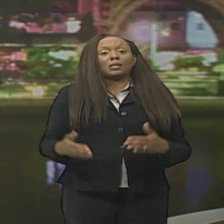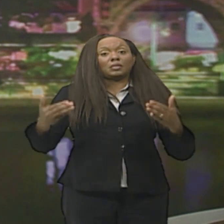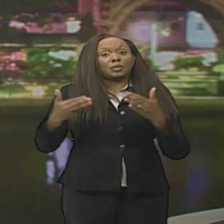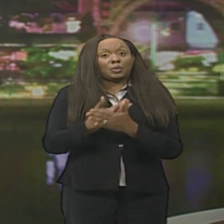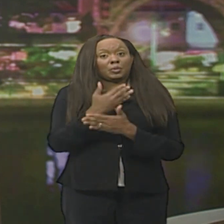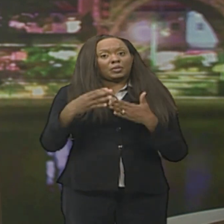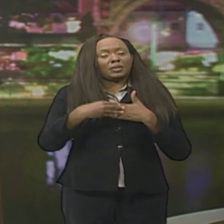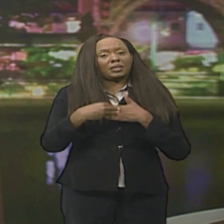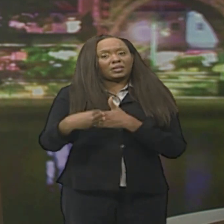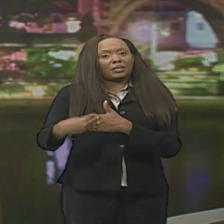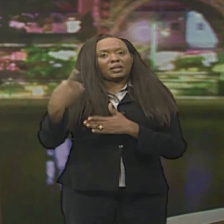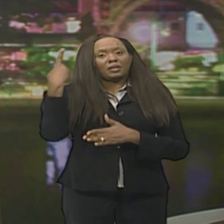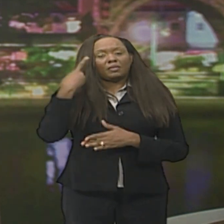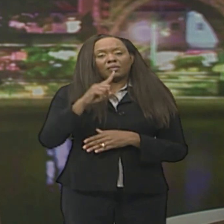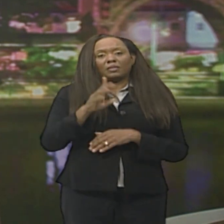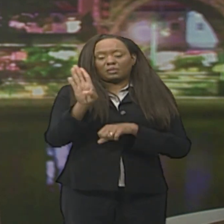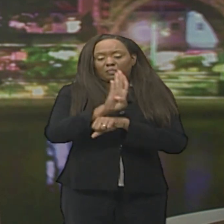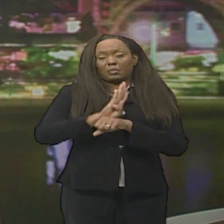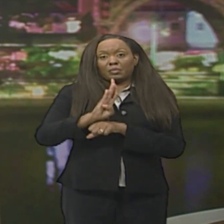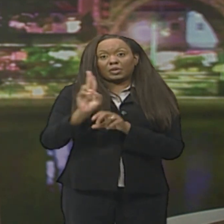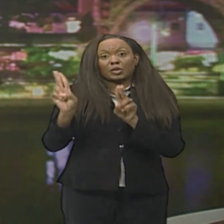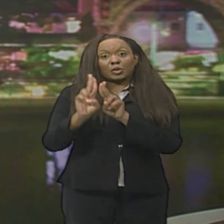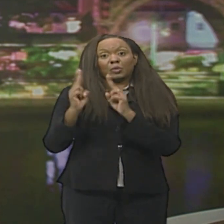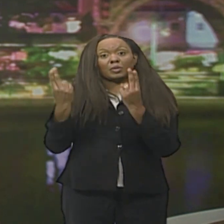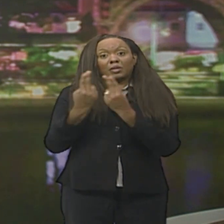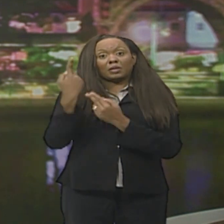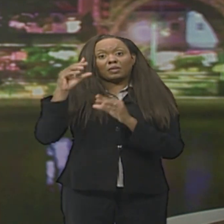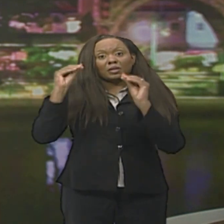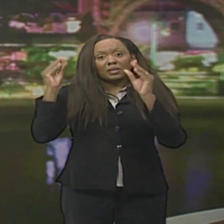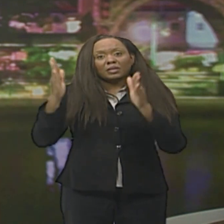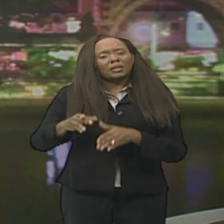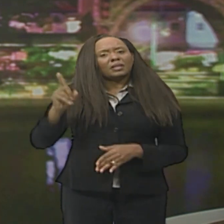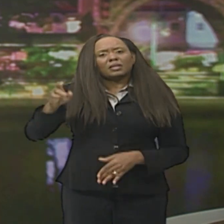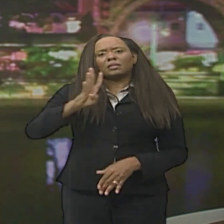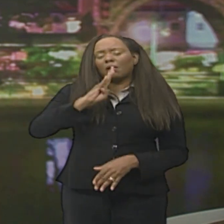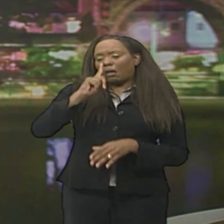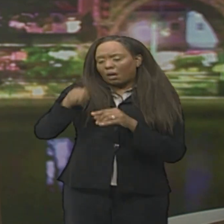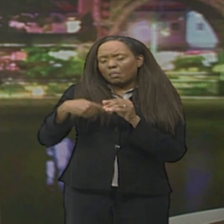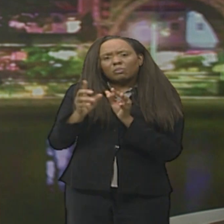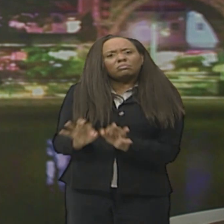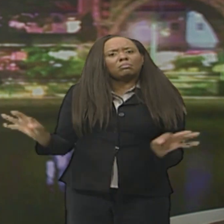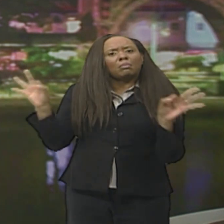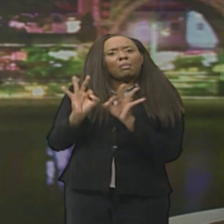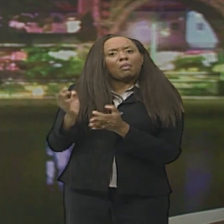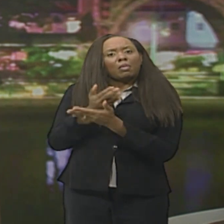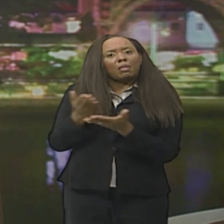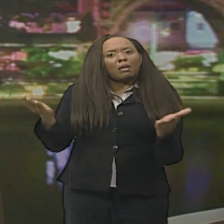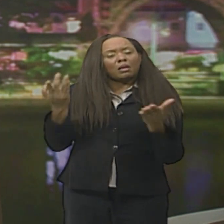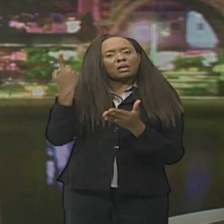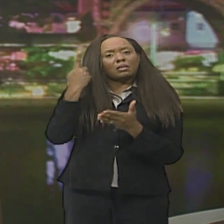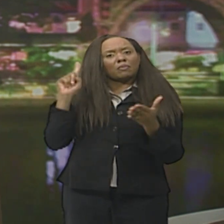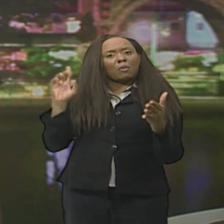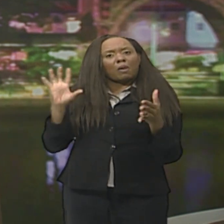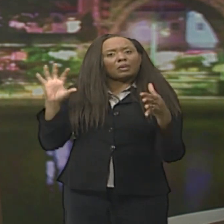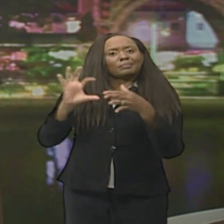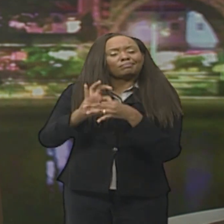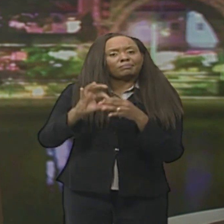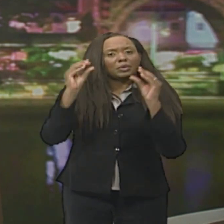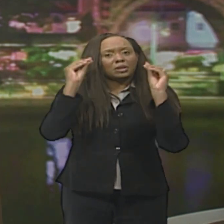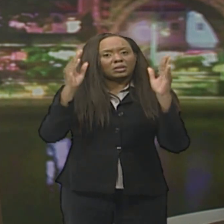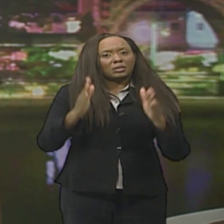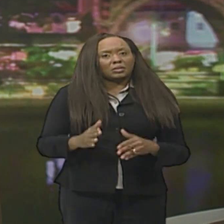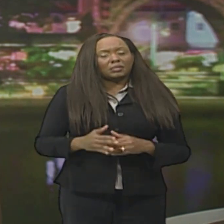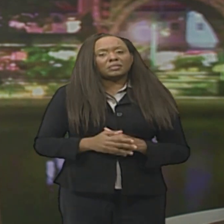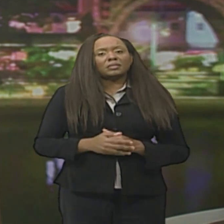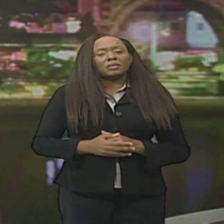leadership of the Barbados Union of Teachers is being called on to speak up on matters of importance to teachers. Immediate past